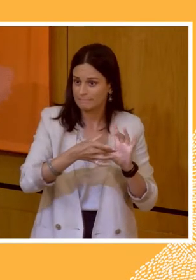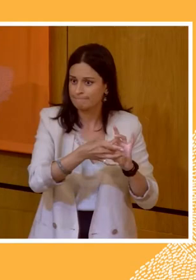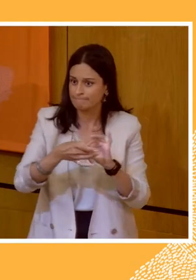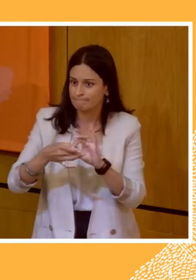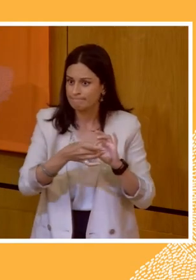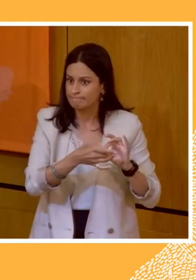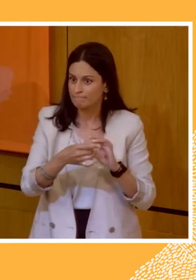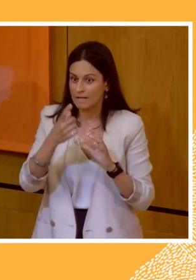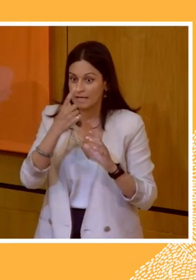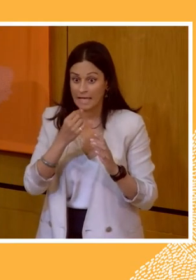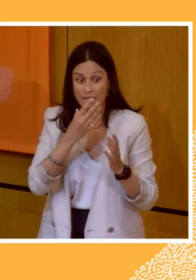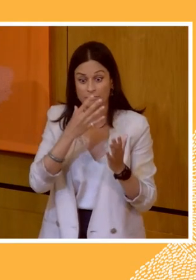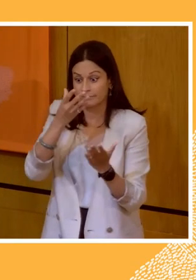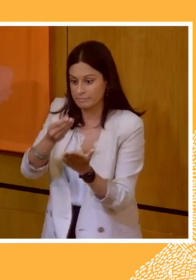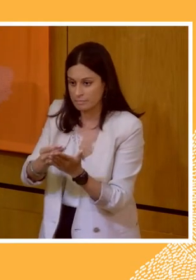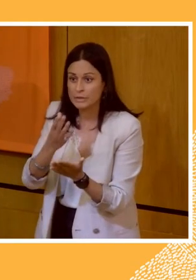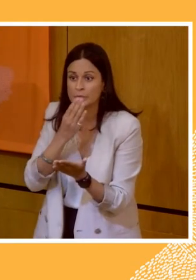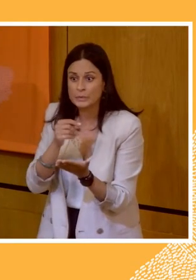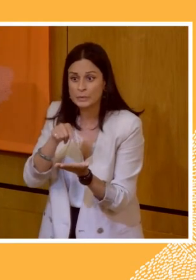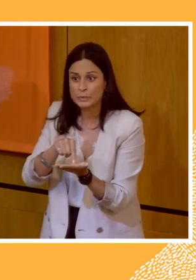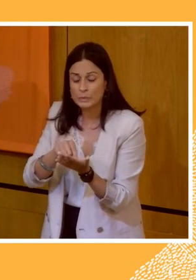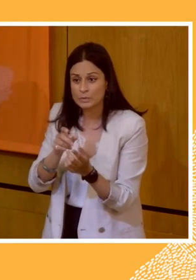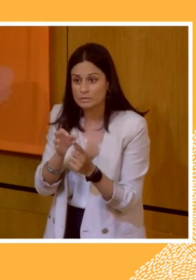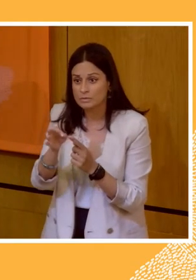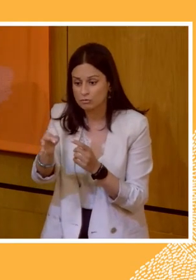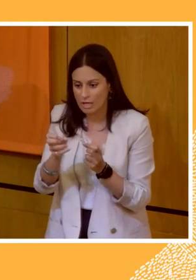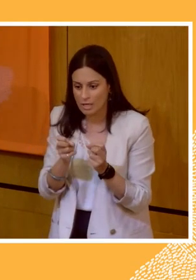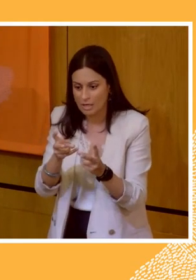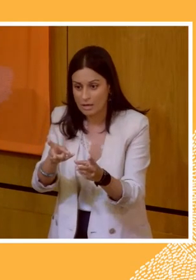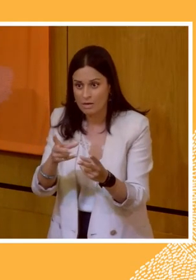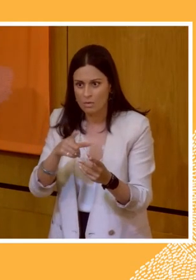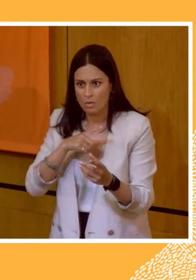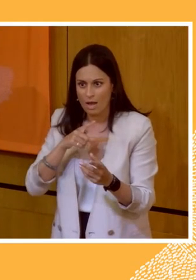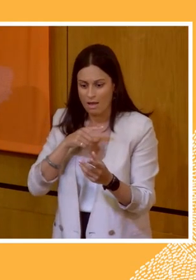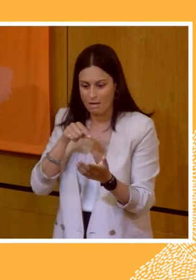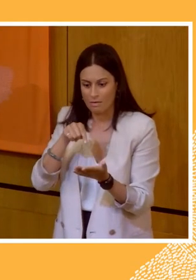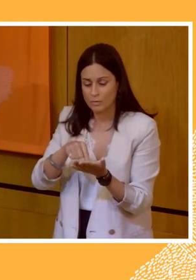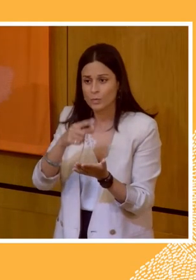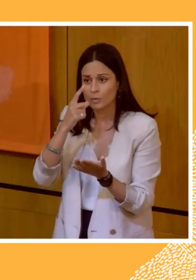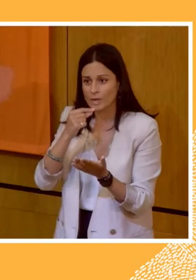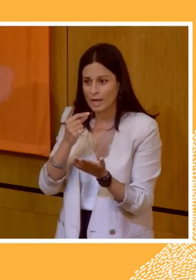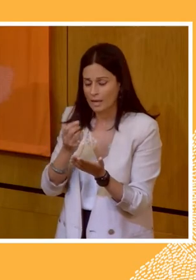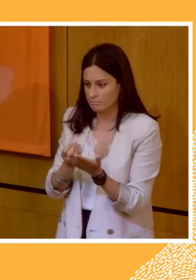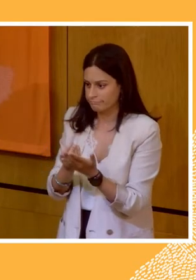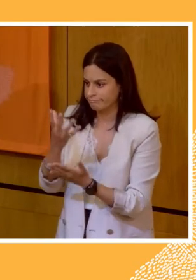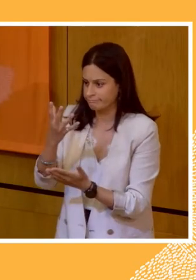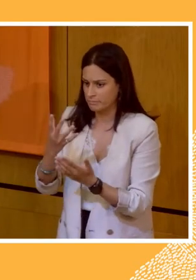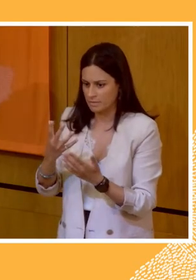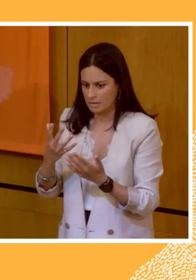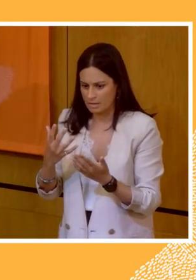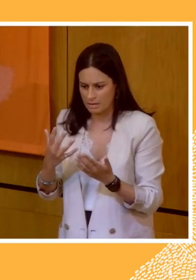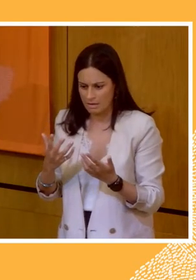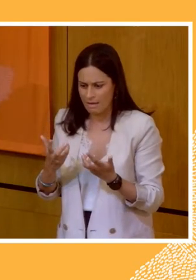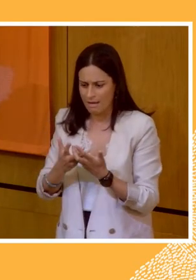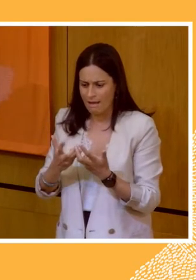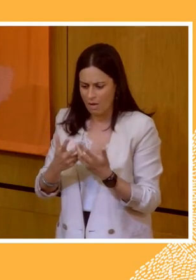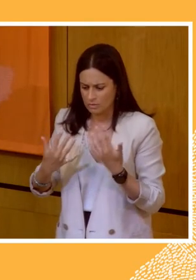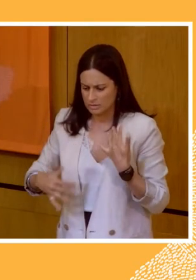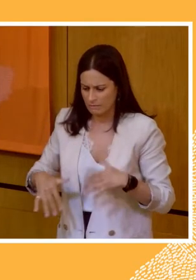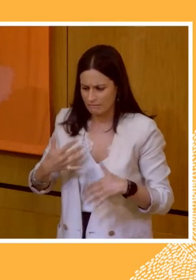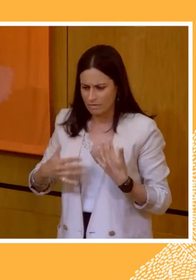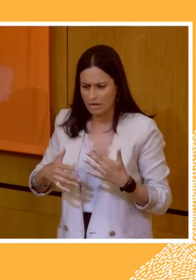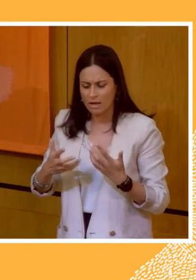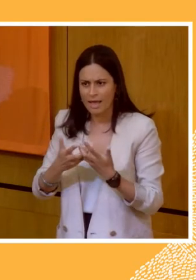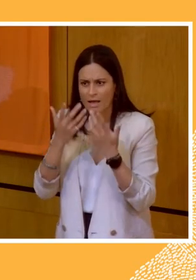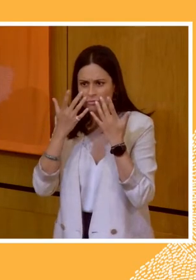actually be used as a method to surface expressions of suffering, and any expression,